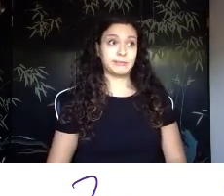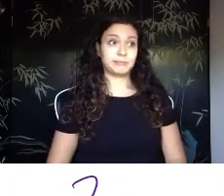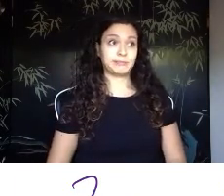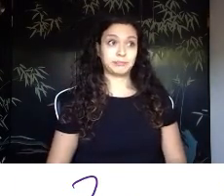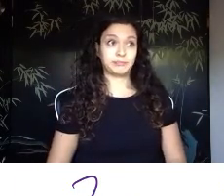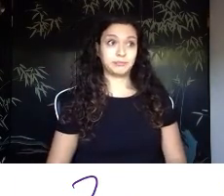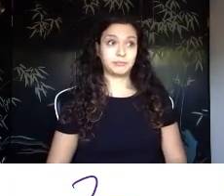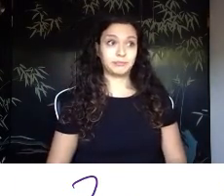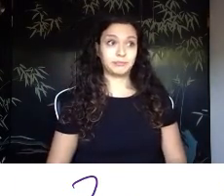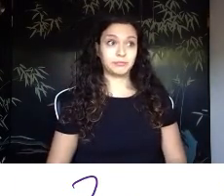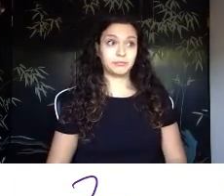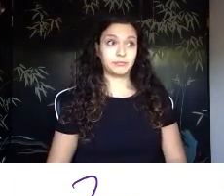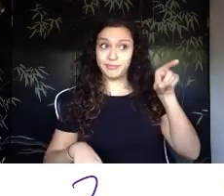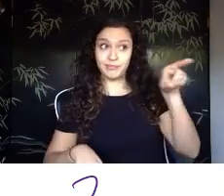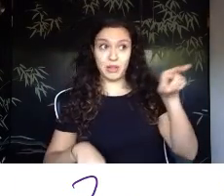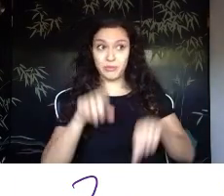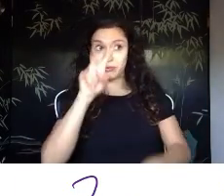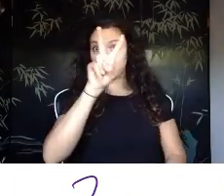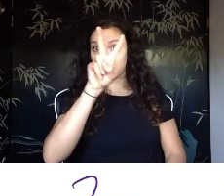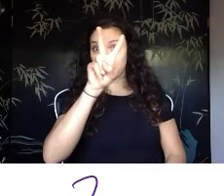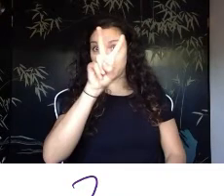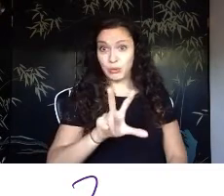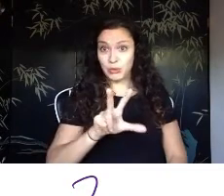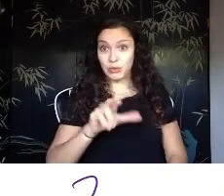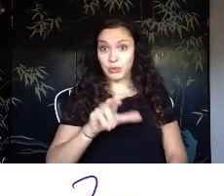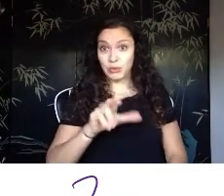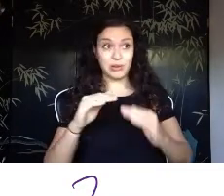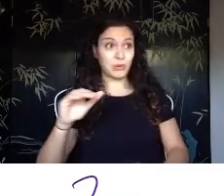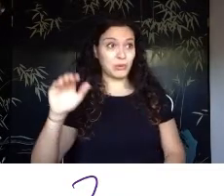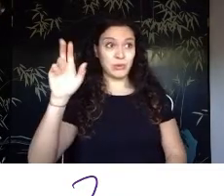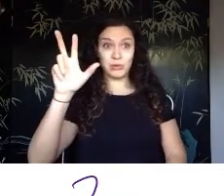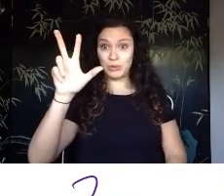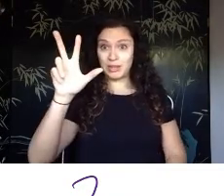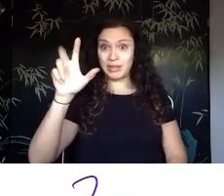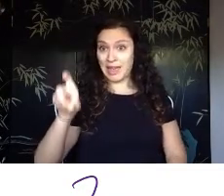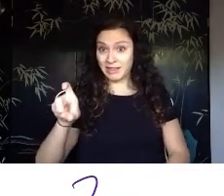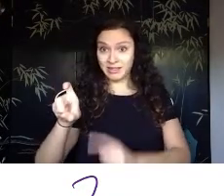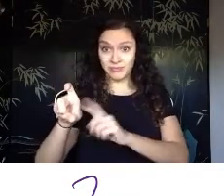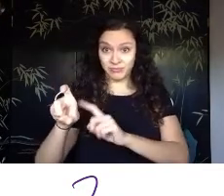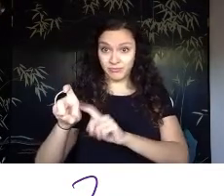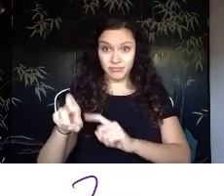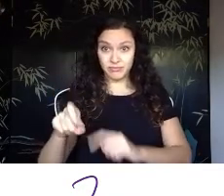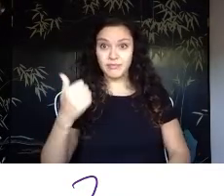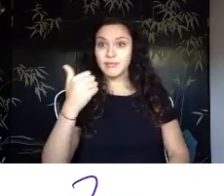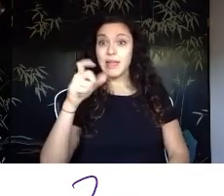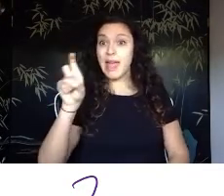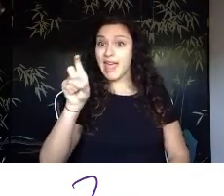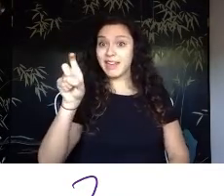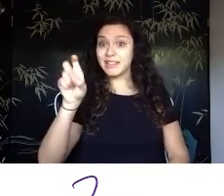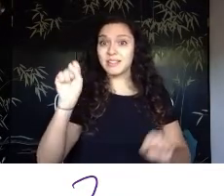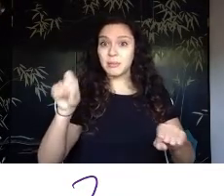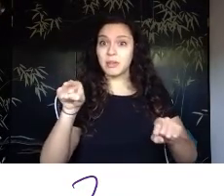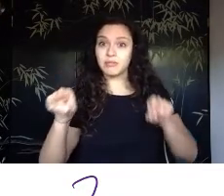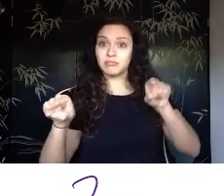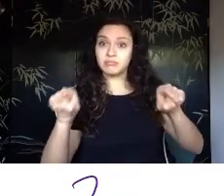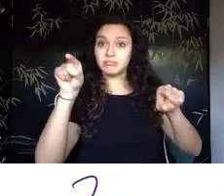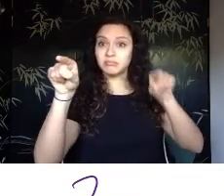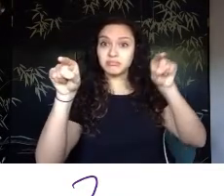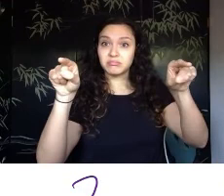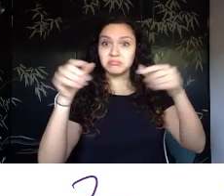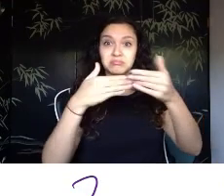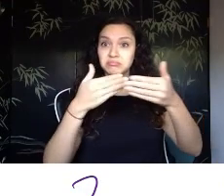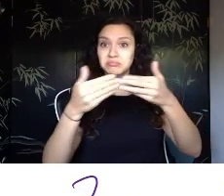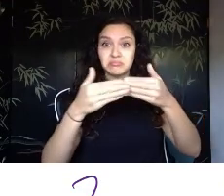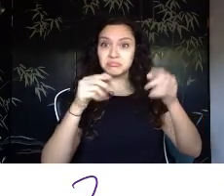I'll put 3/9. All right, it could be here. So it could be in any